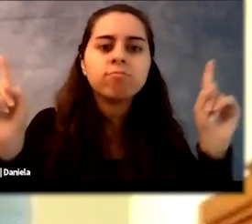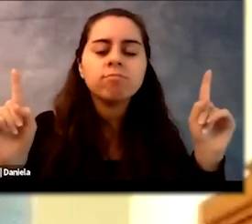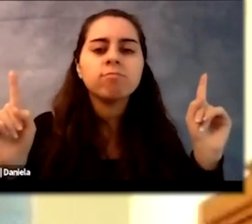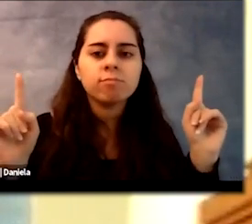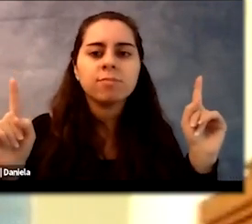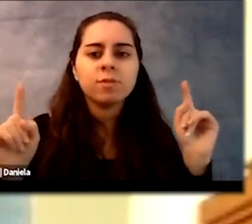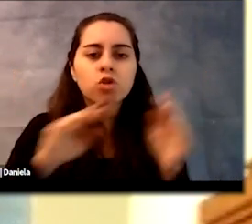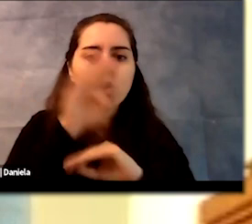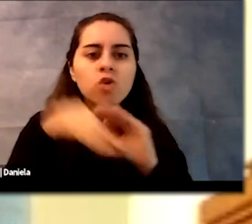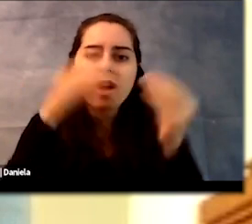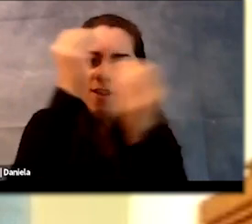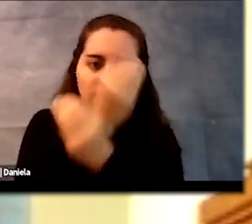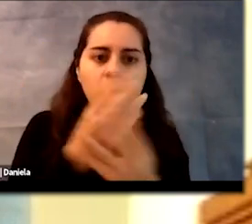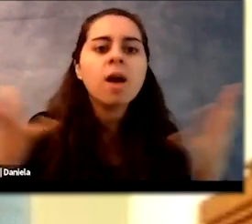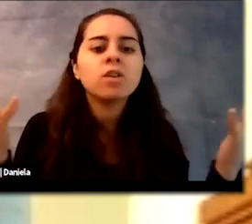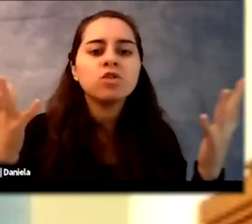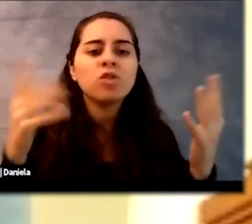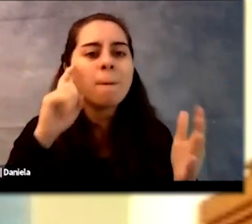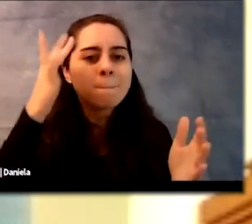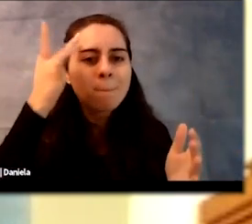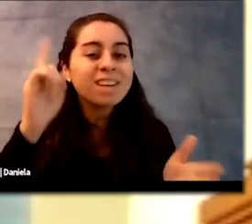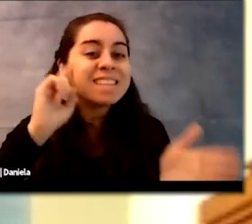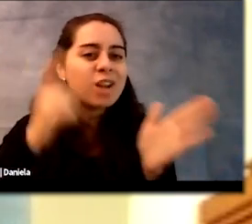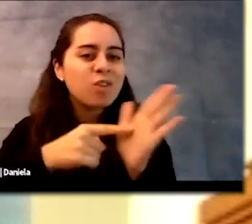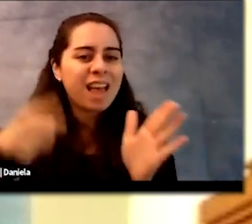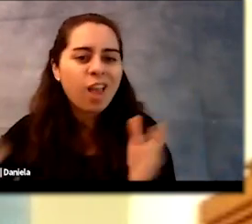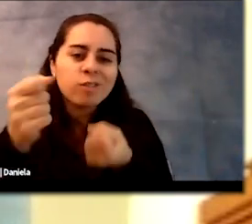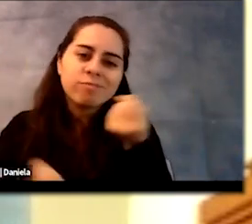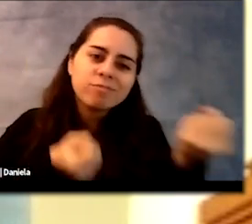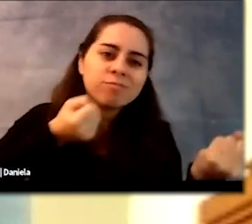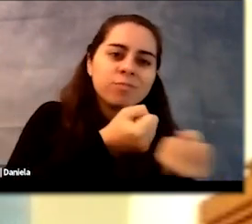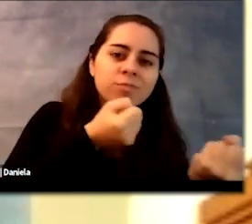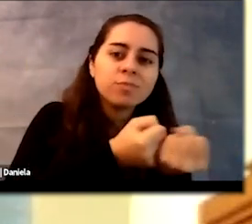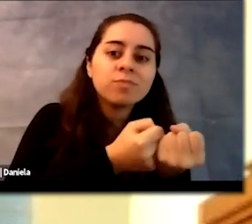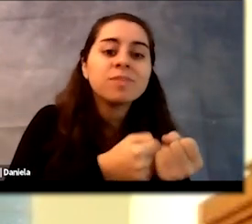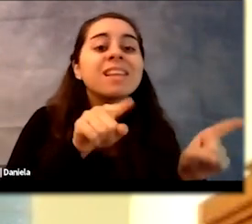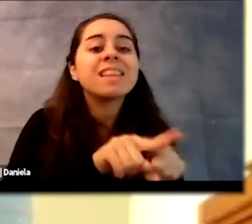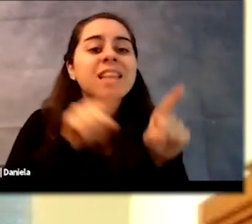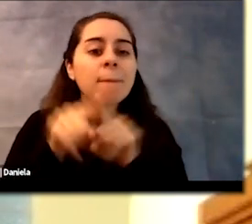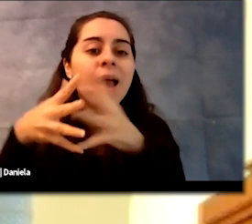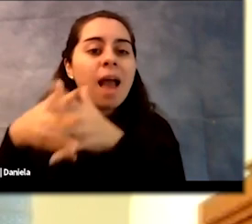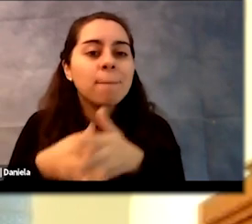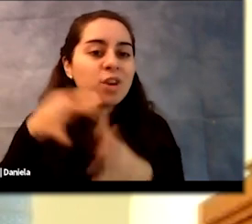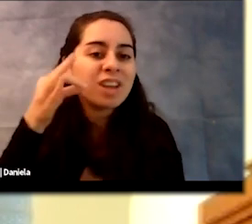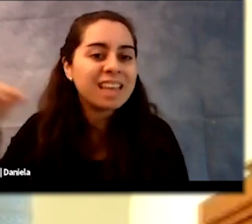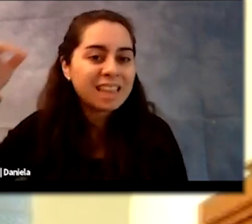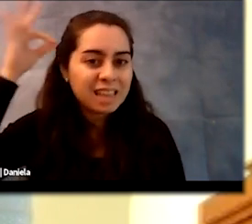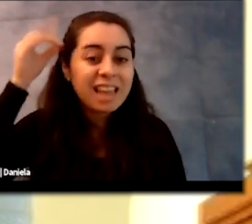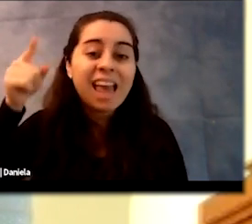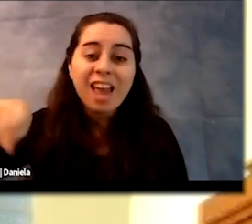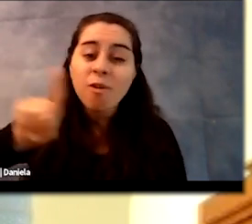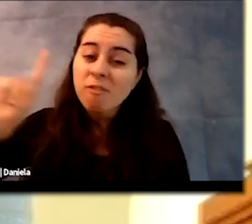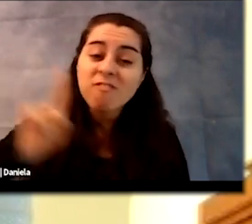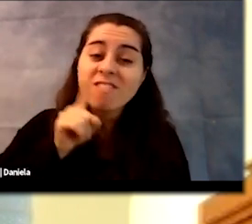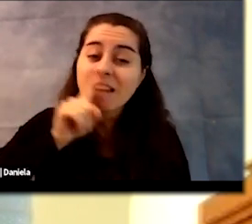in the United States. The event was opened by the American Indian Movement, the original native people of what is now the